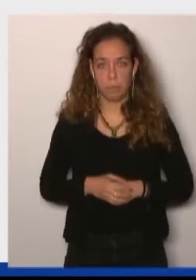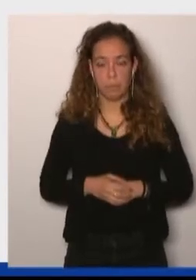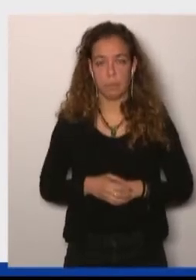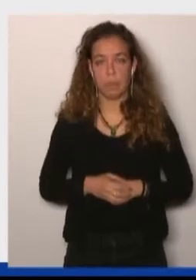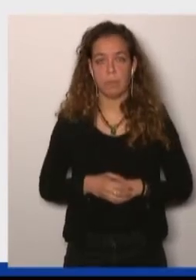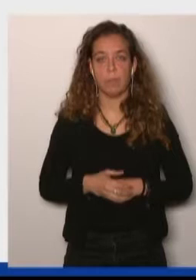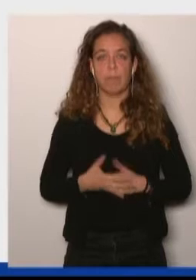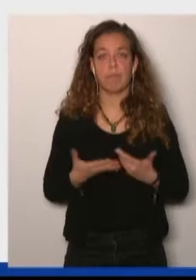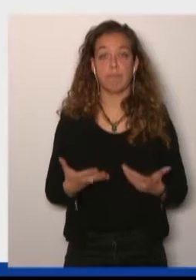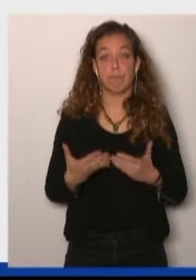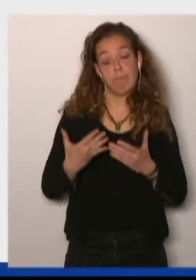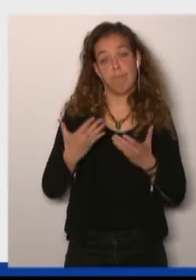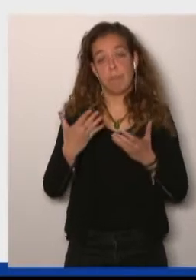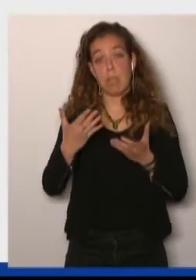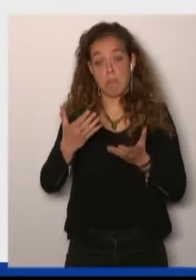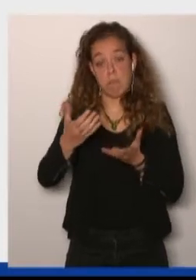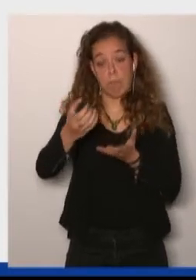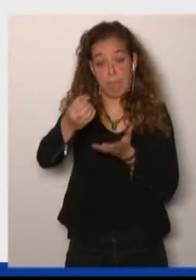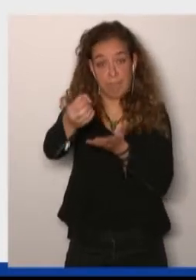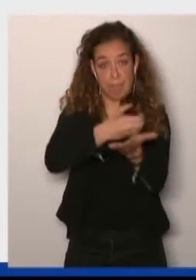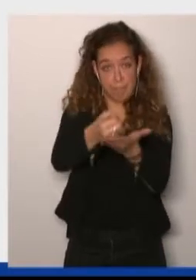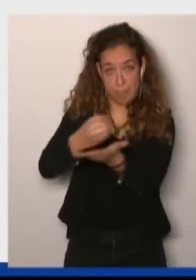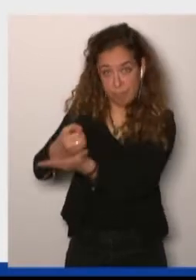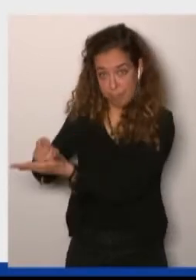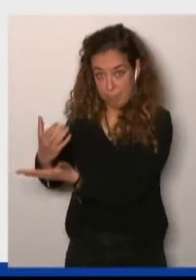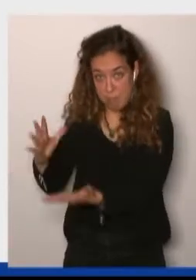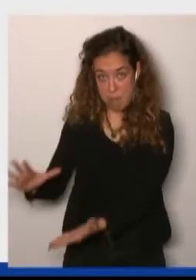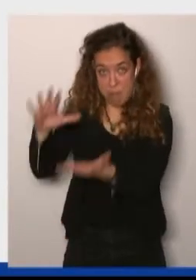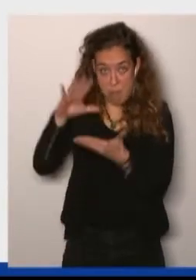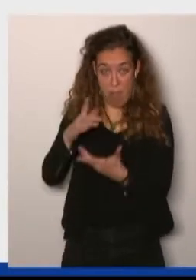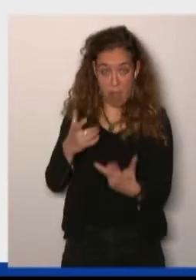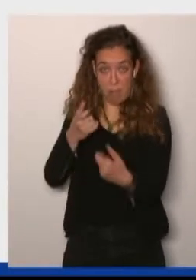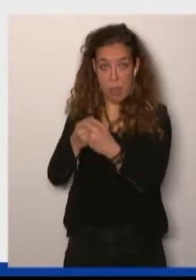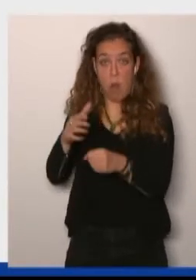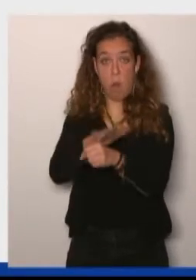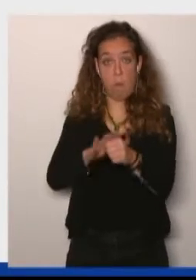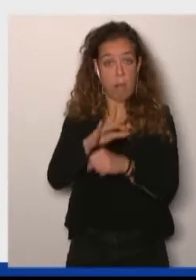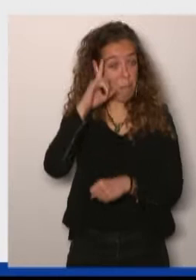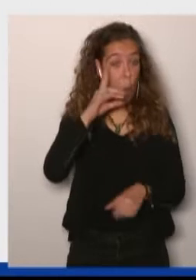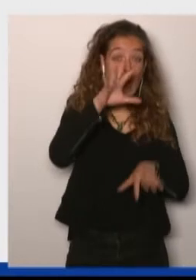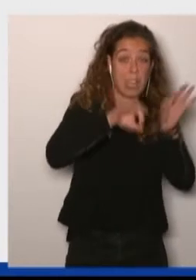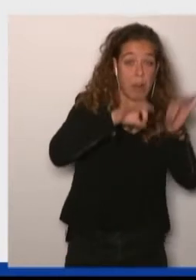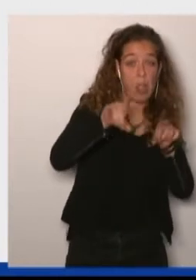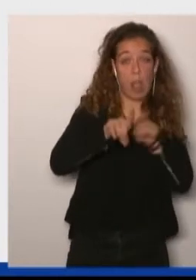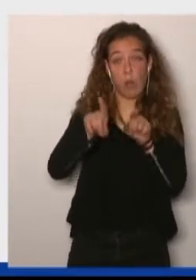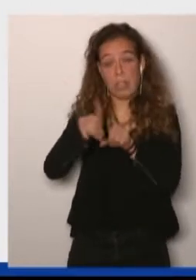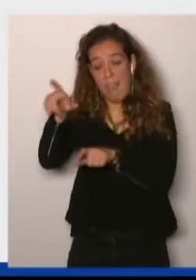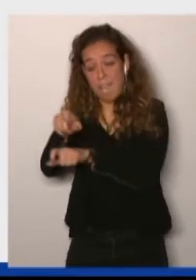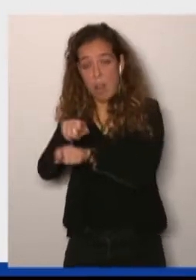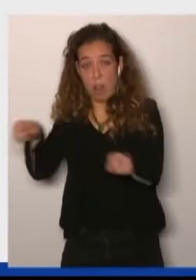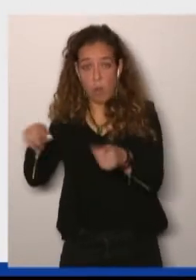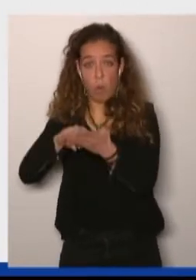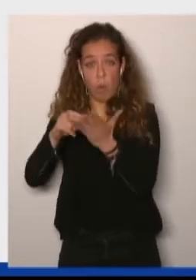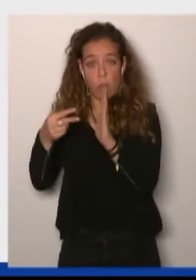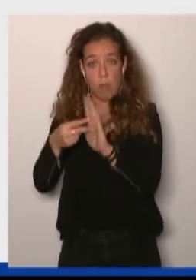only regulators, but also health technology assessment bodies, HTAs, and that these studies are then initiated timely and without unnecessary delay